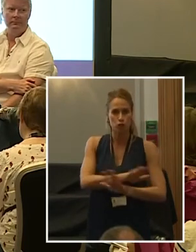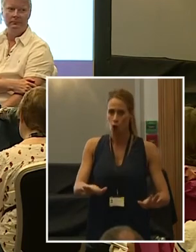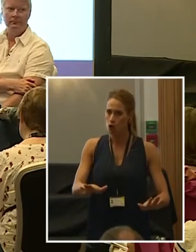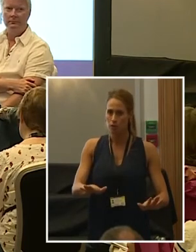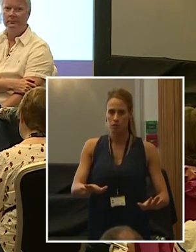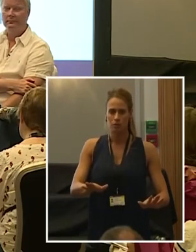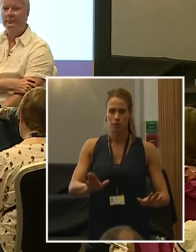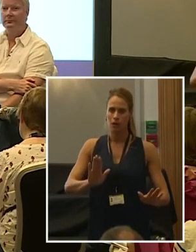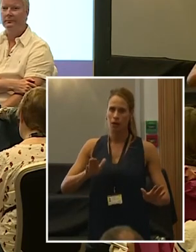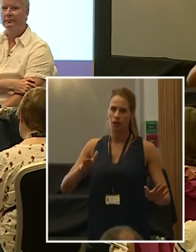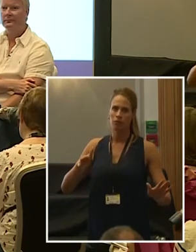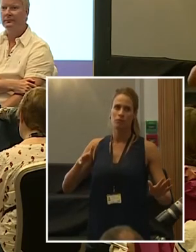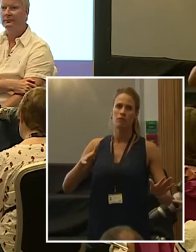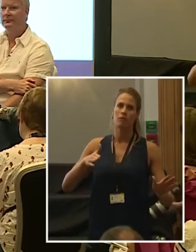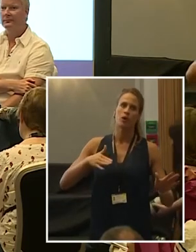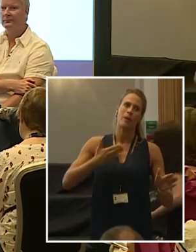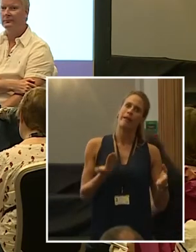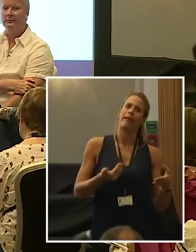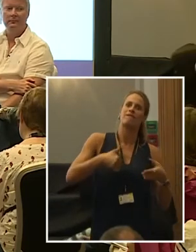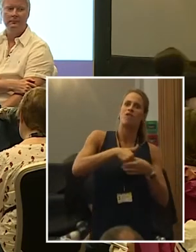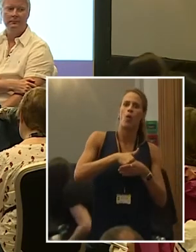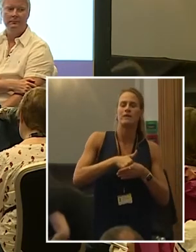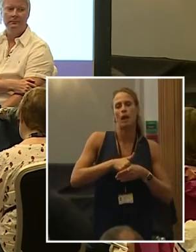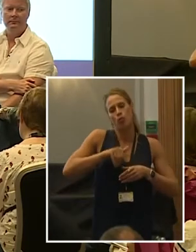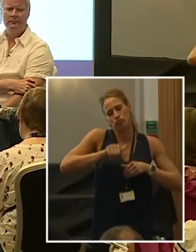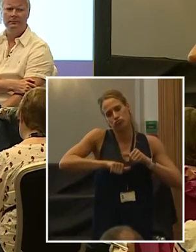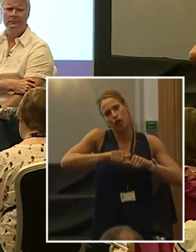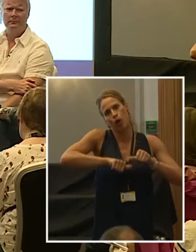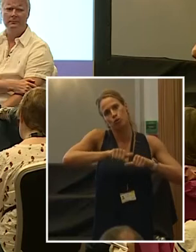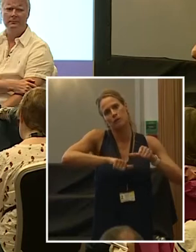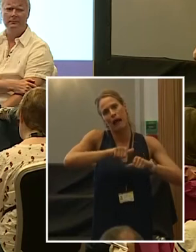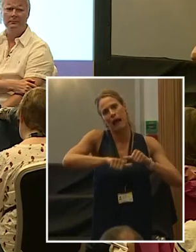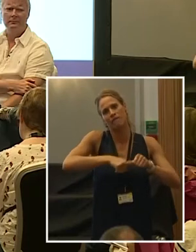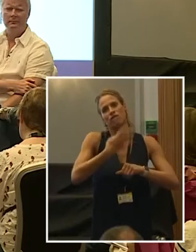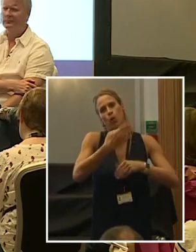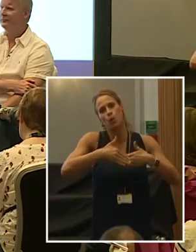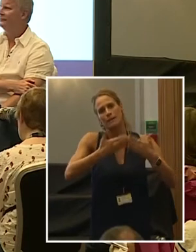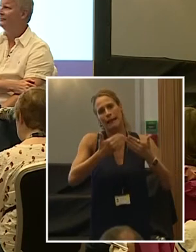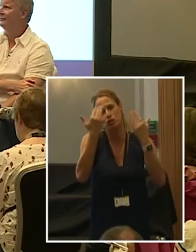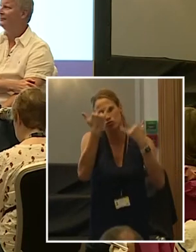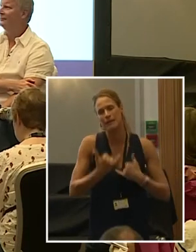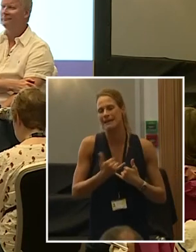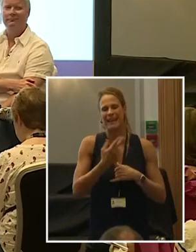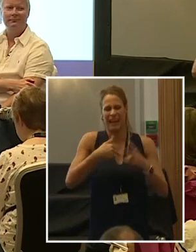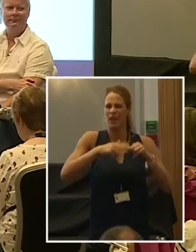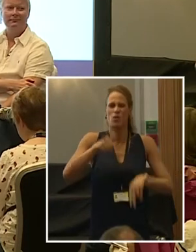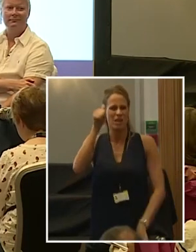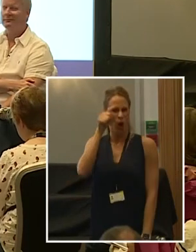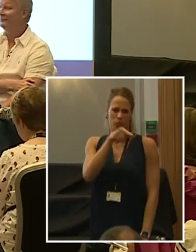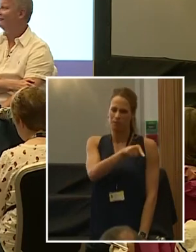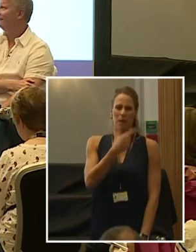screening process without the need to, if we know that they're not going to be eligible. So we look at images that doctors took in the